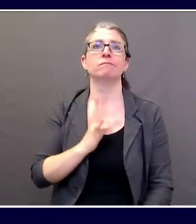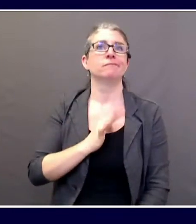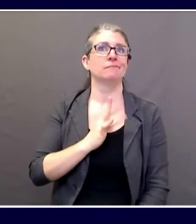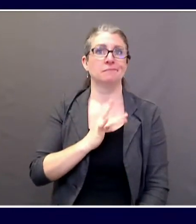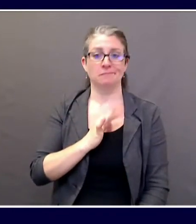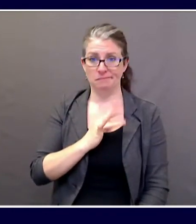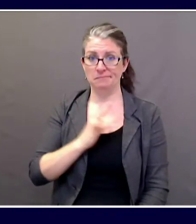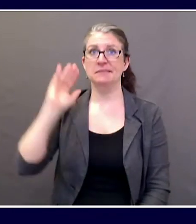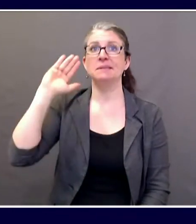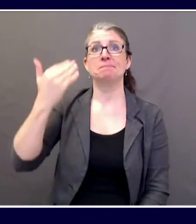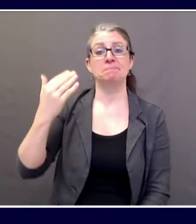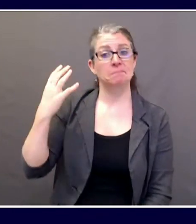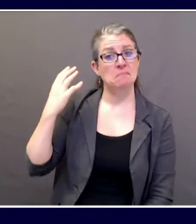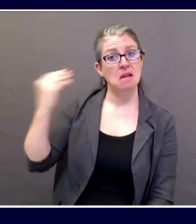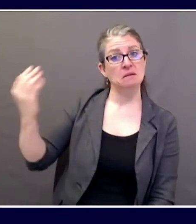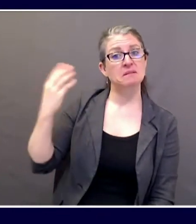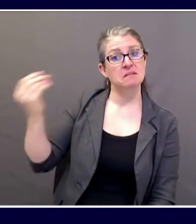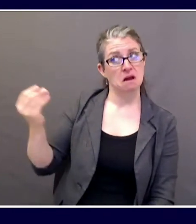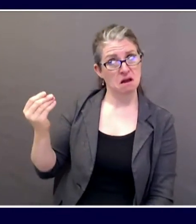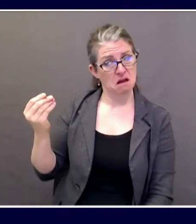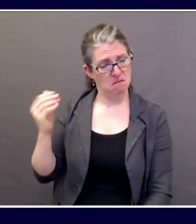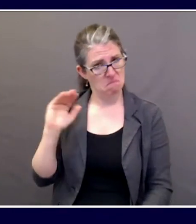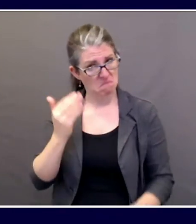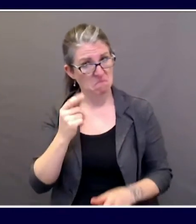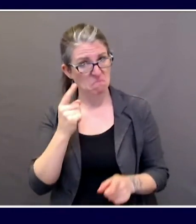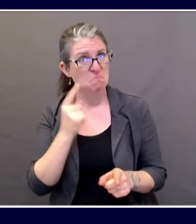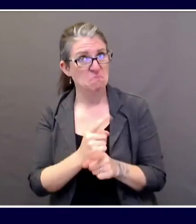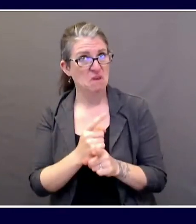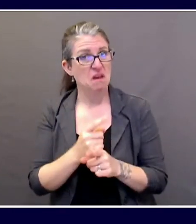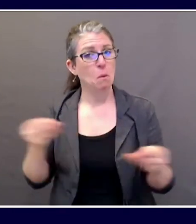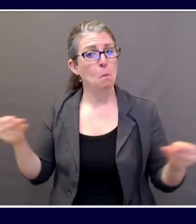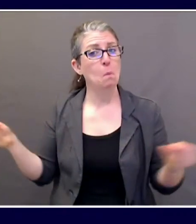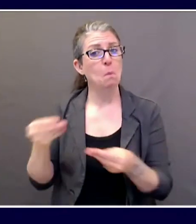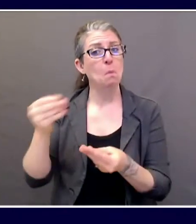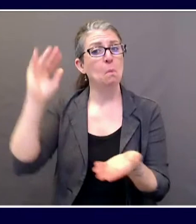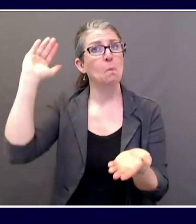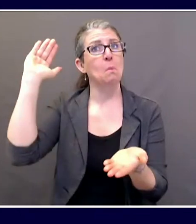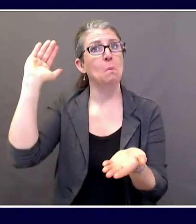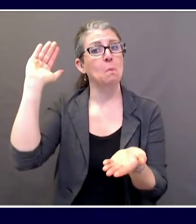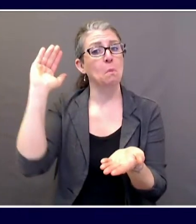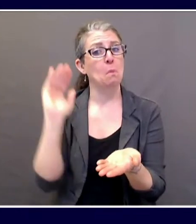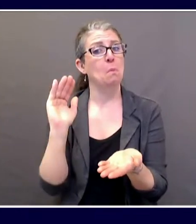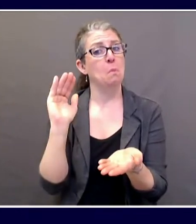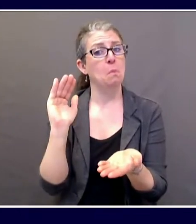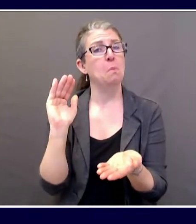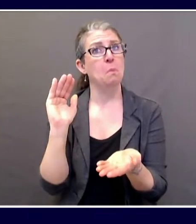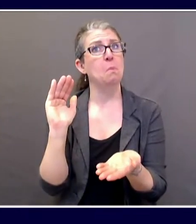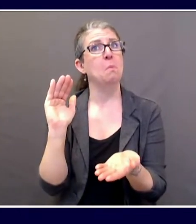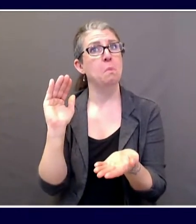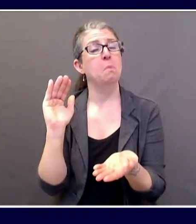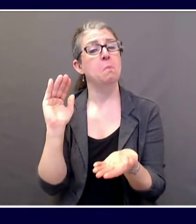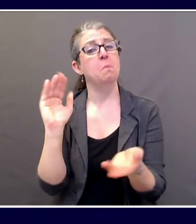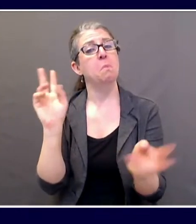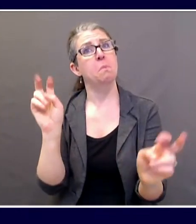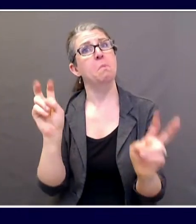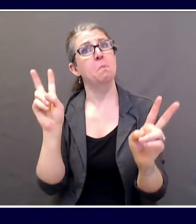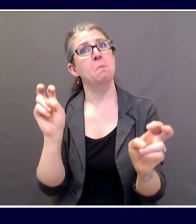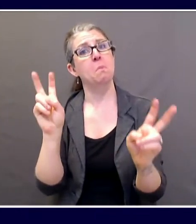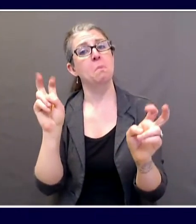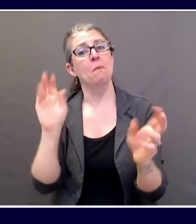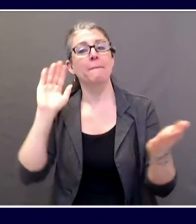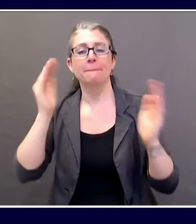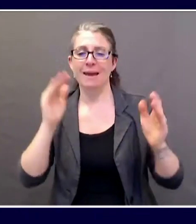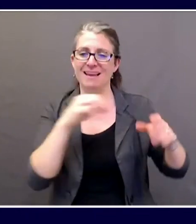COVID-19 is anywhere from 90%, even more than 90% less likely to happen in outdoor